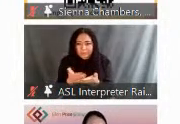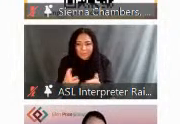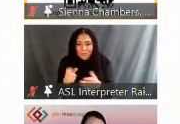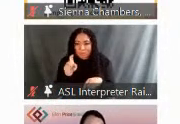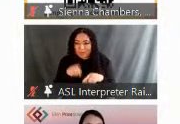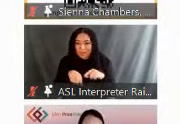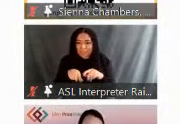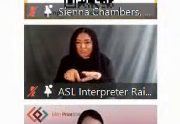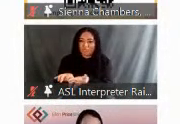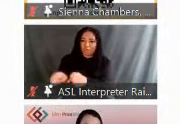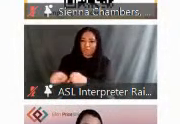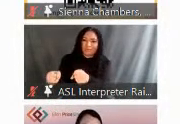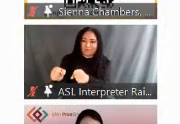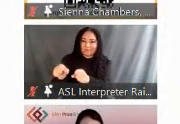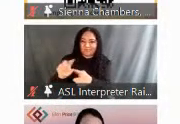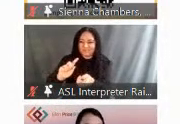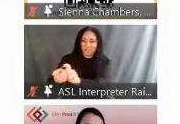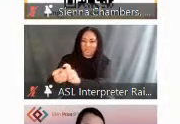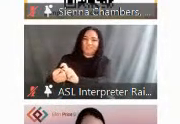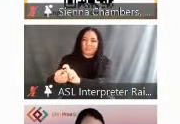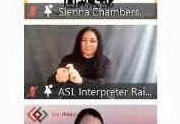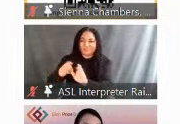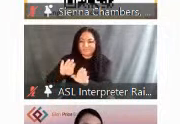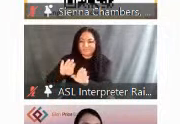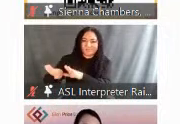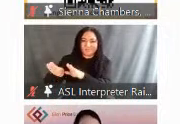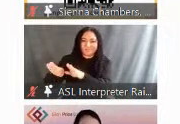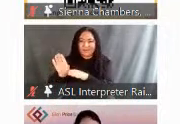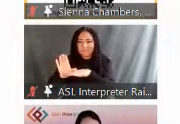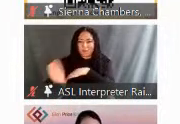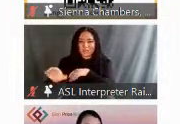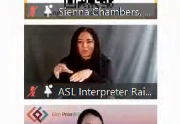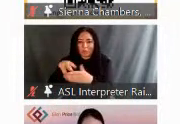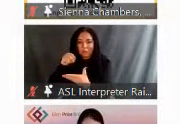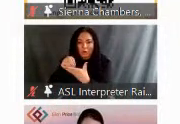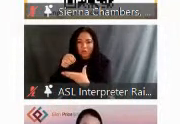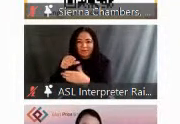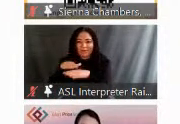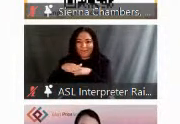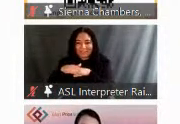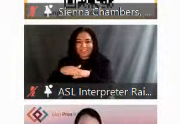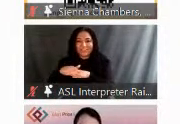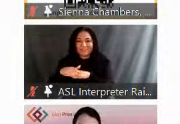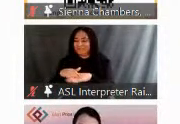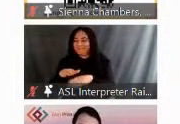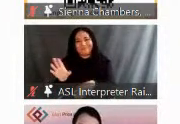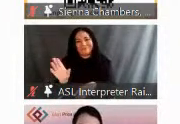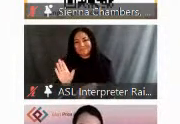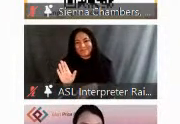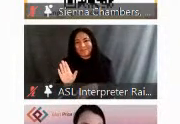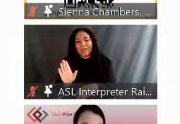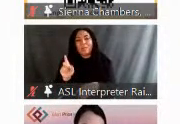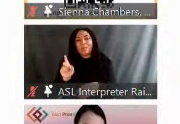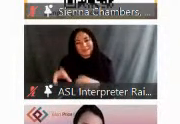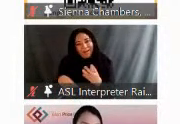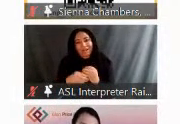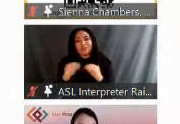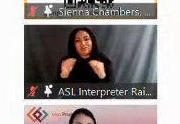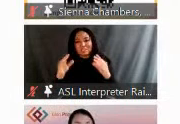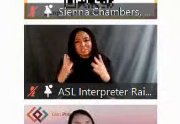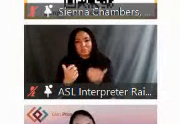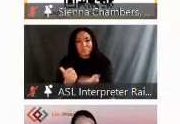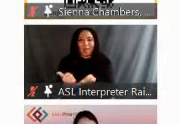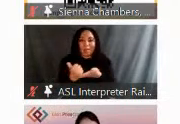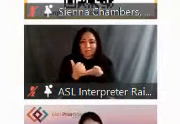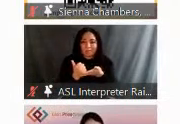and break it and make them learn English the same day and such a thing. So we need extra teacher to help us while we